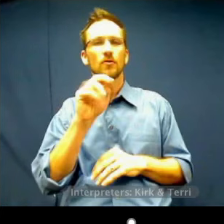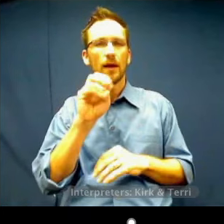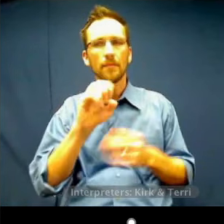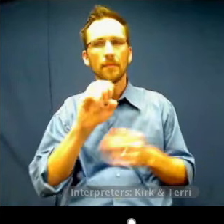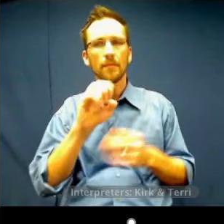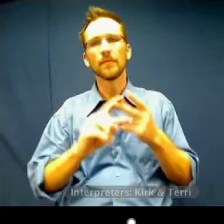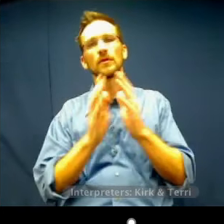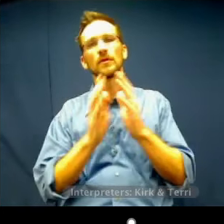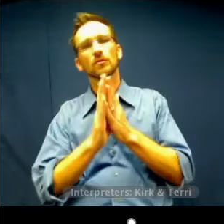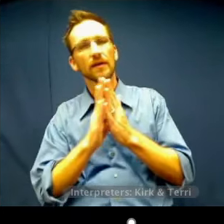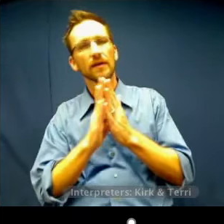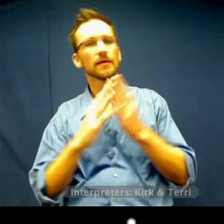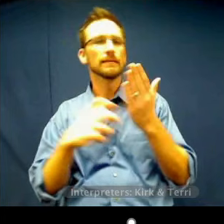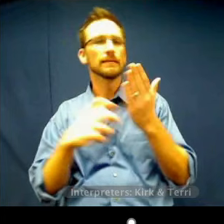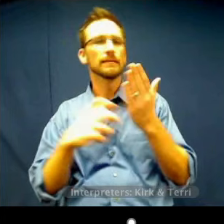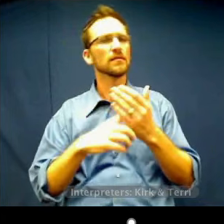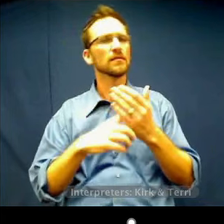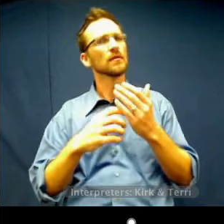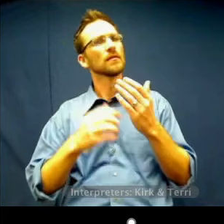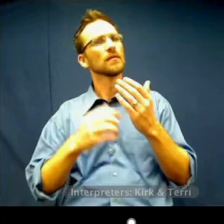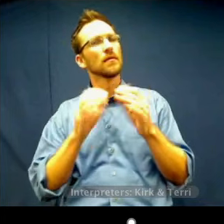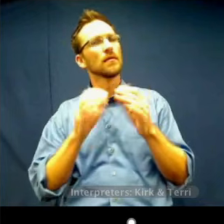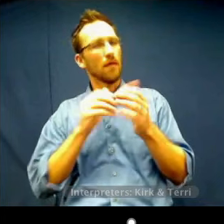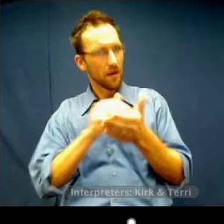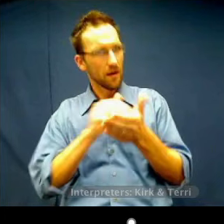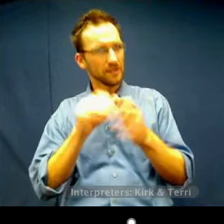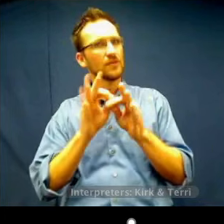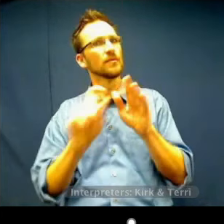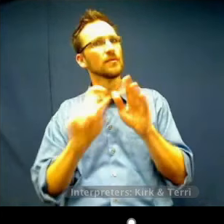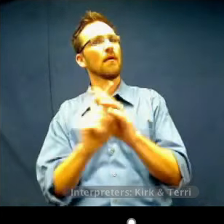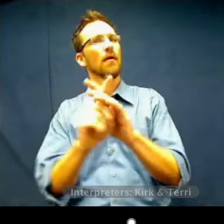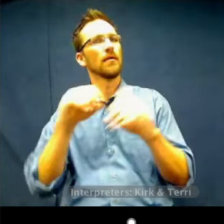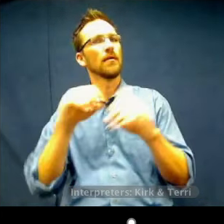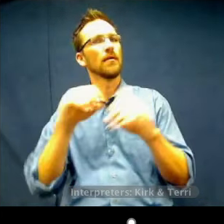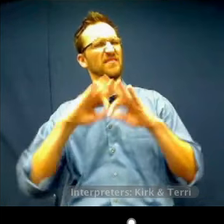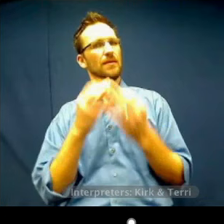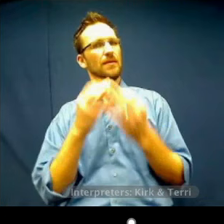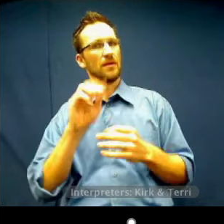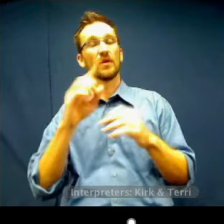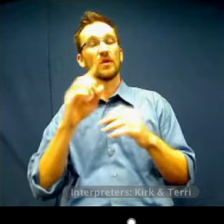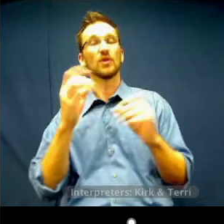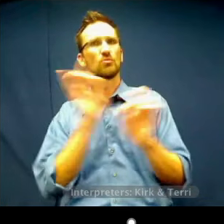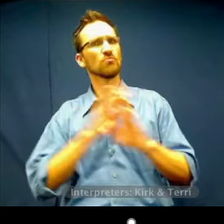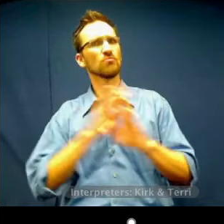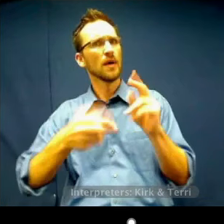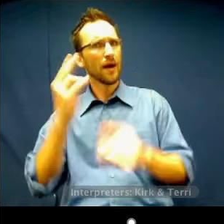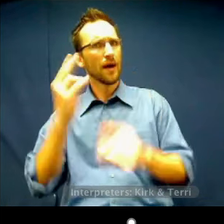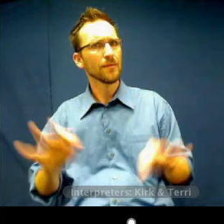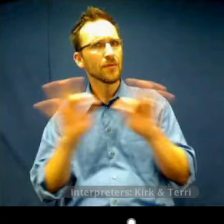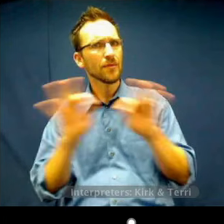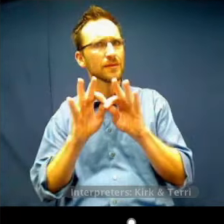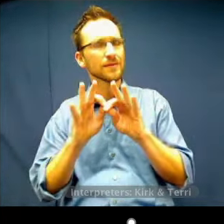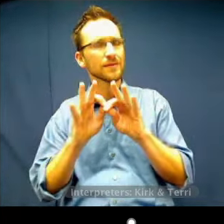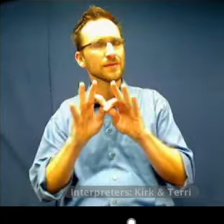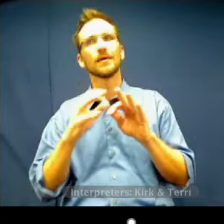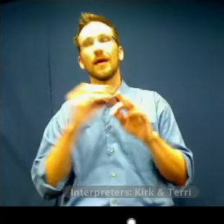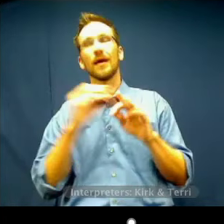family law matters most often, and they're high stakes and they can be complicated. And unless you've gone through a